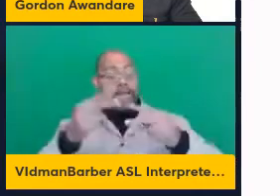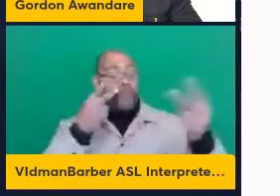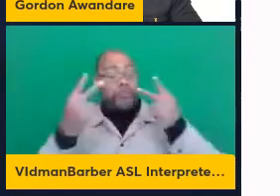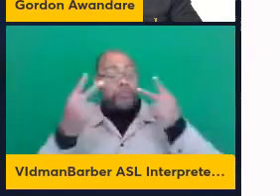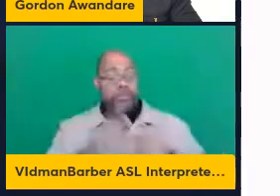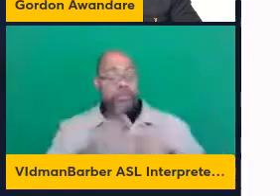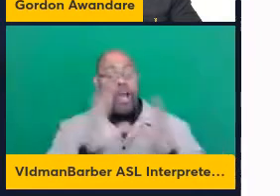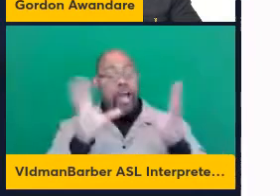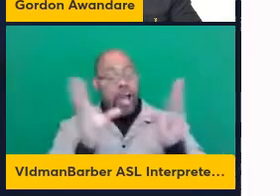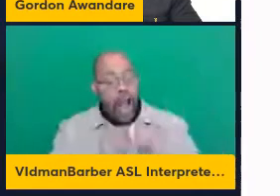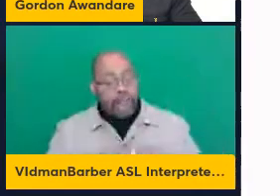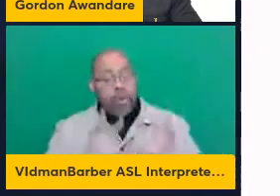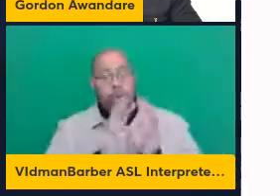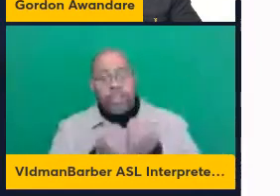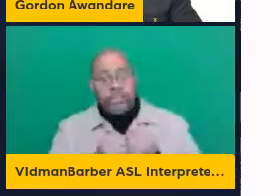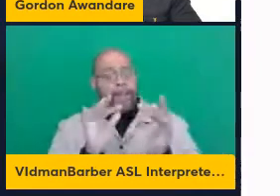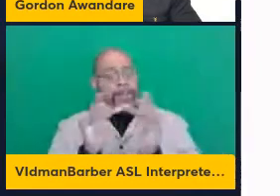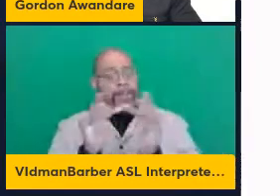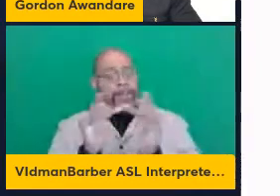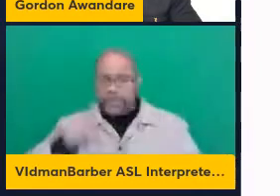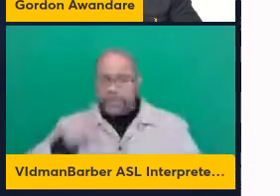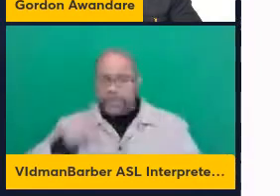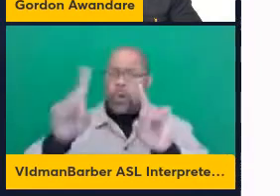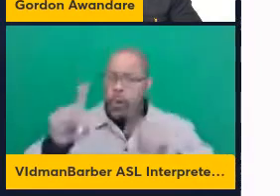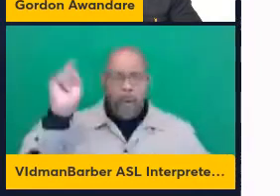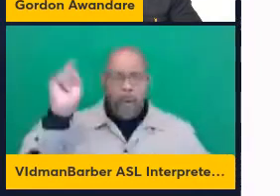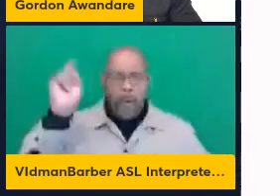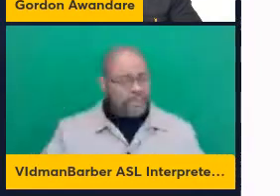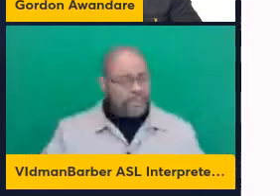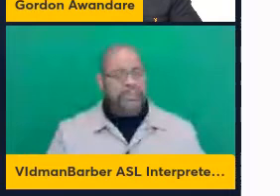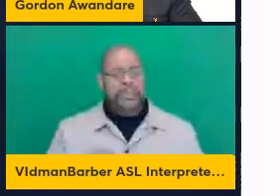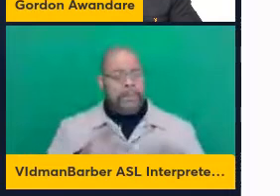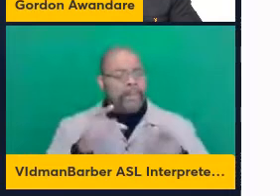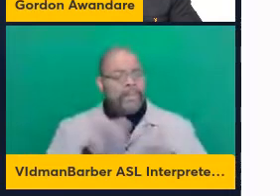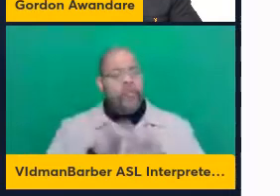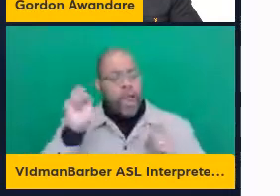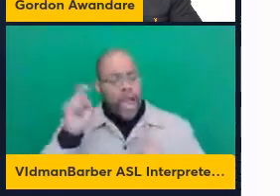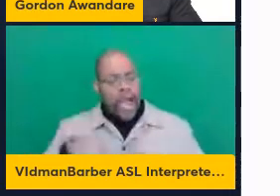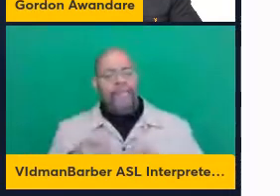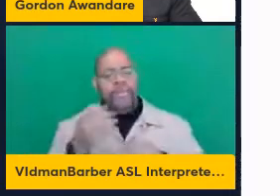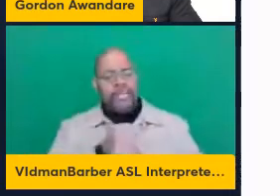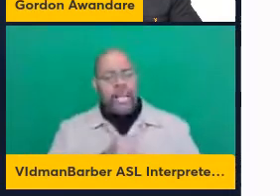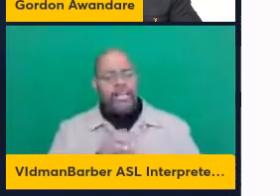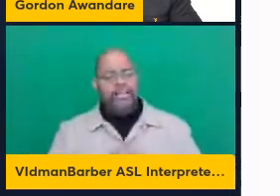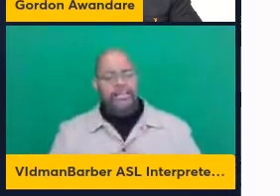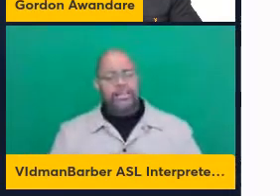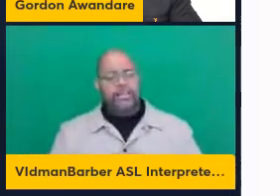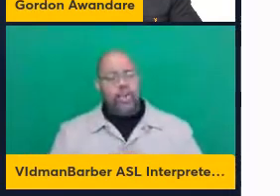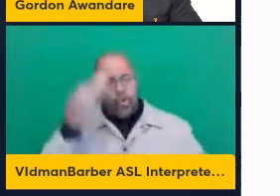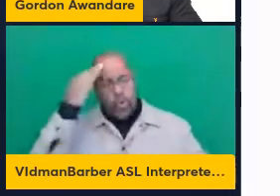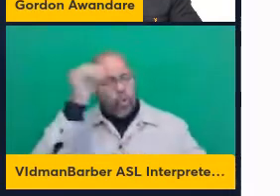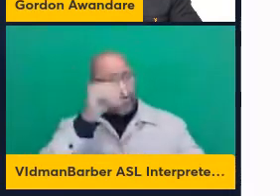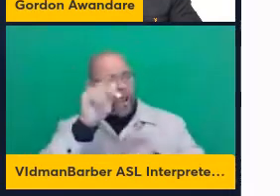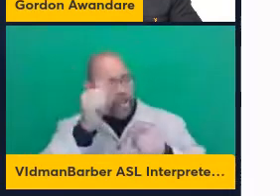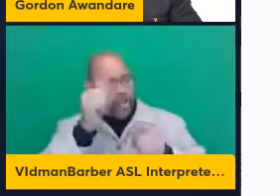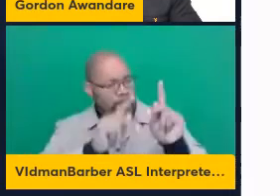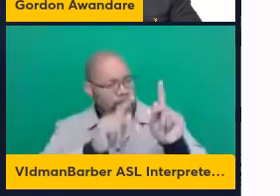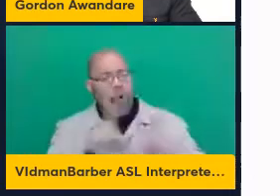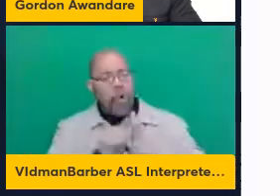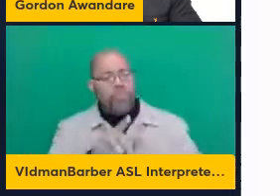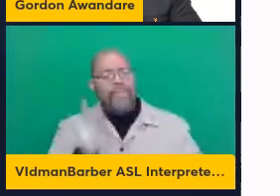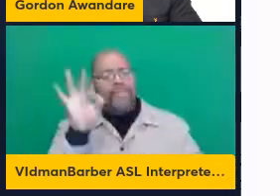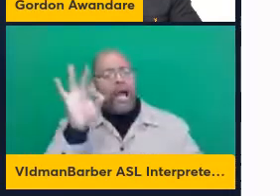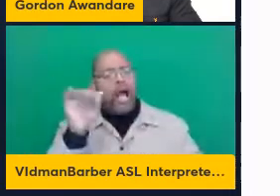Conferences, workshops, networking, like you are here, these are places where you can get to know people and also to find out